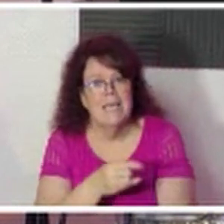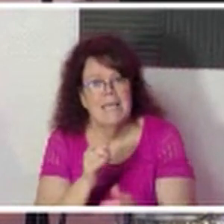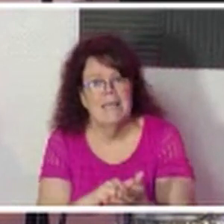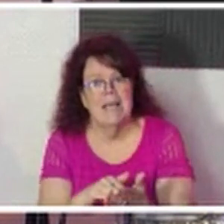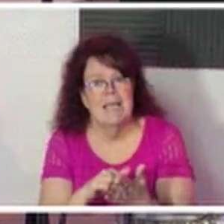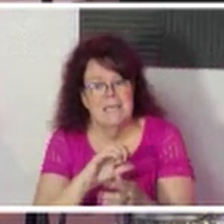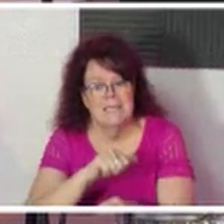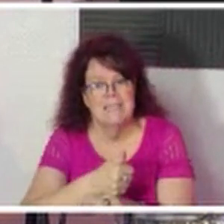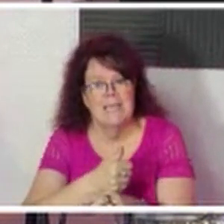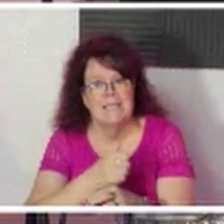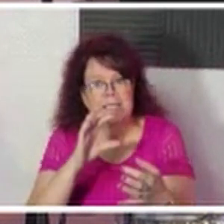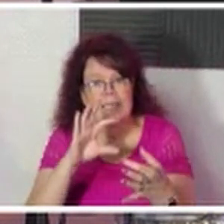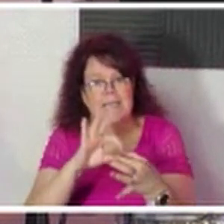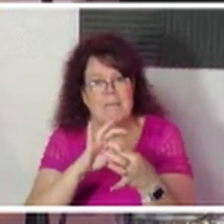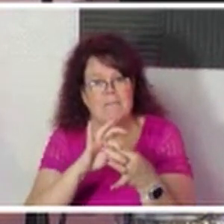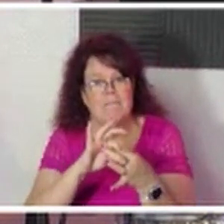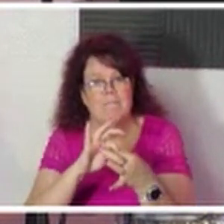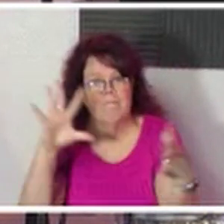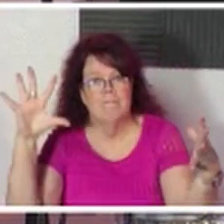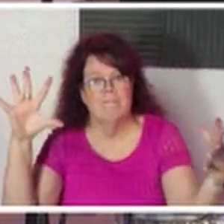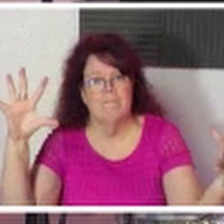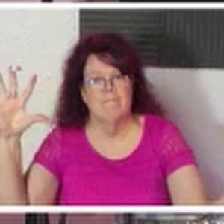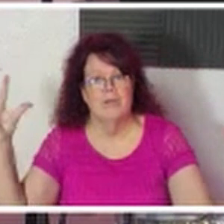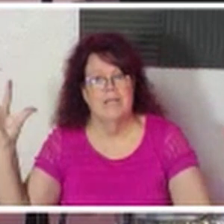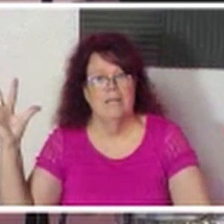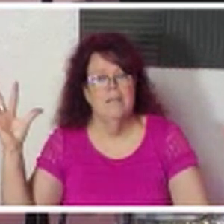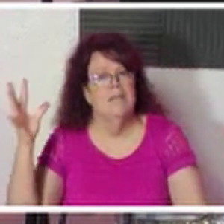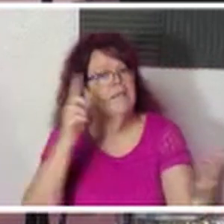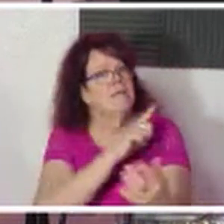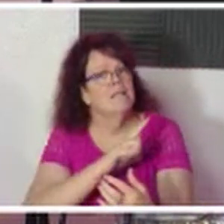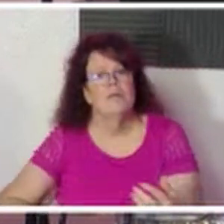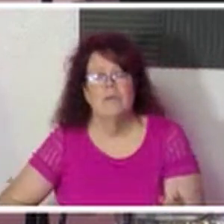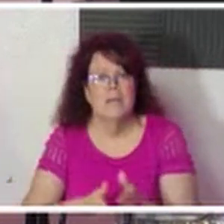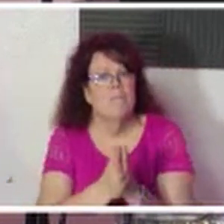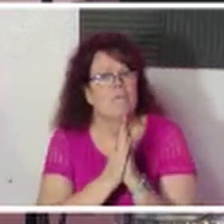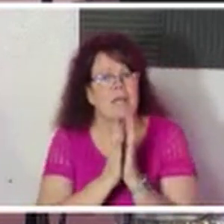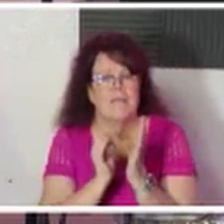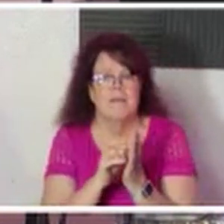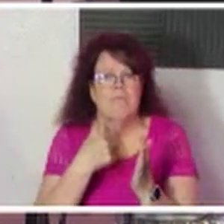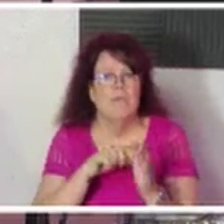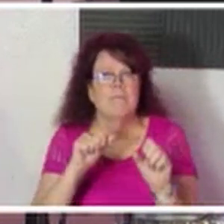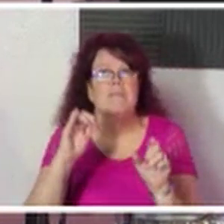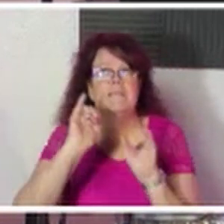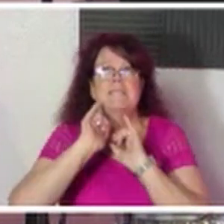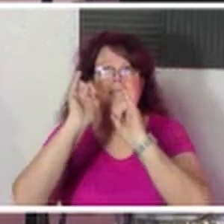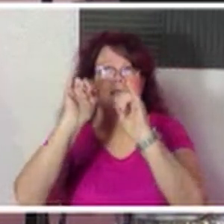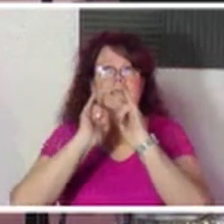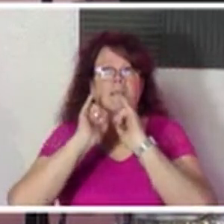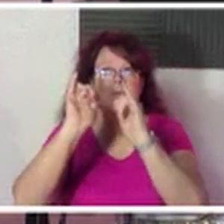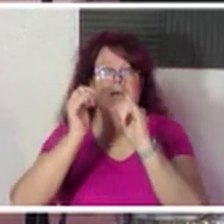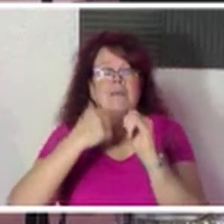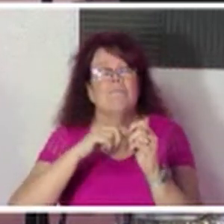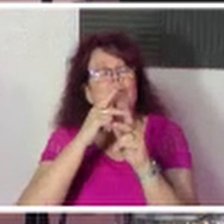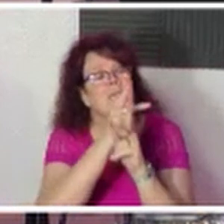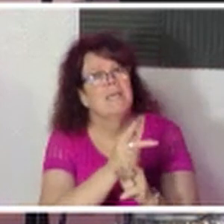I set the captive free. And Lord, I pray that we would be like you, and that we would